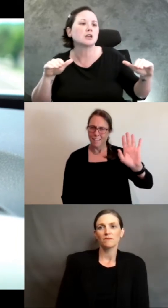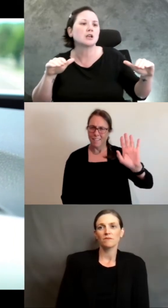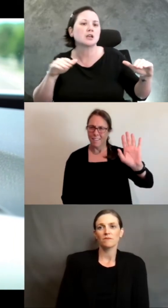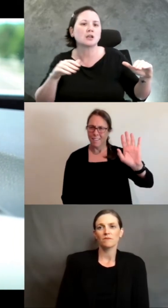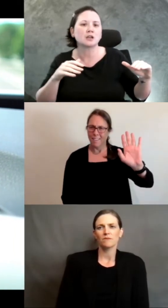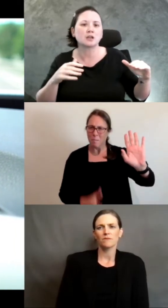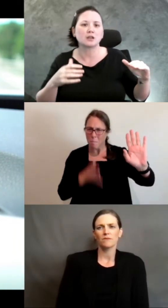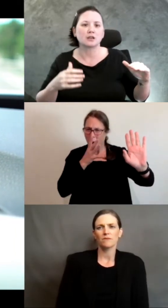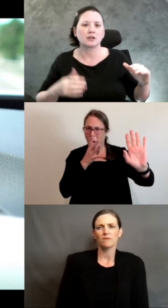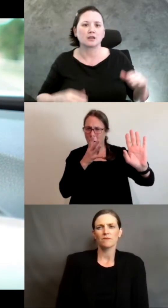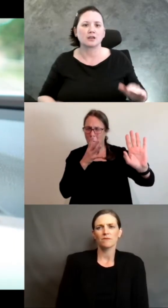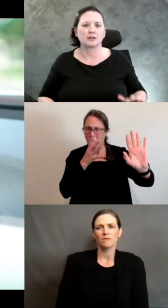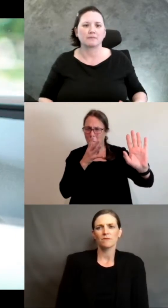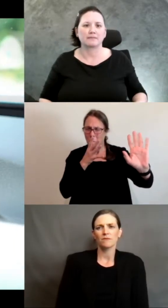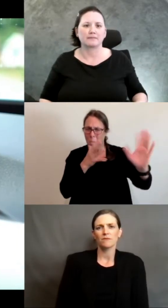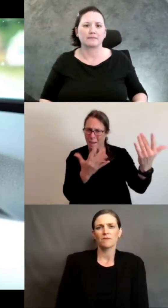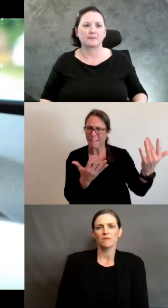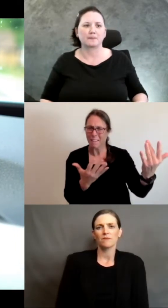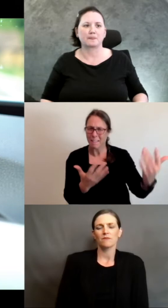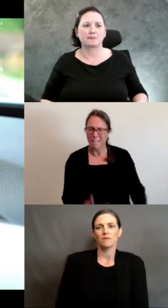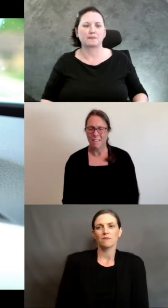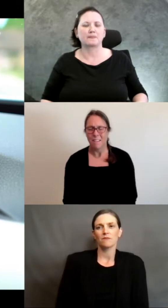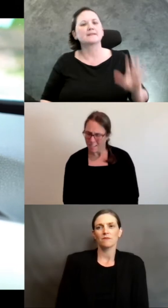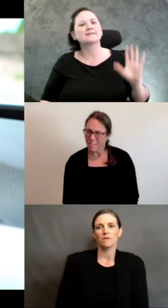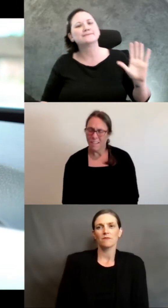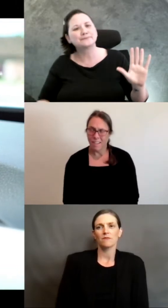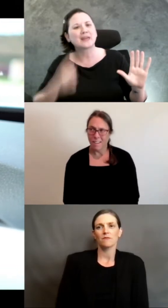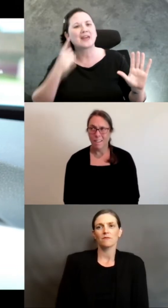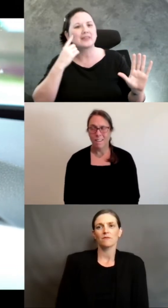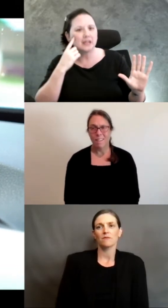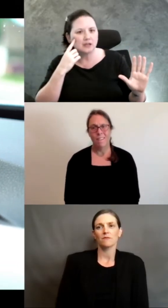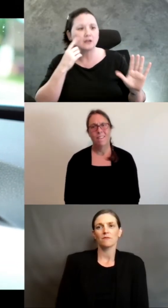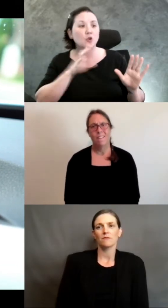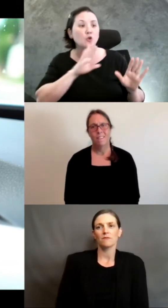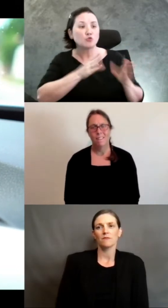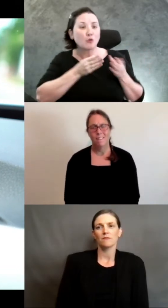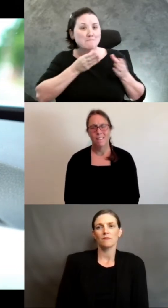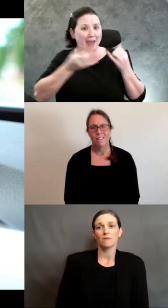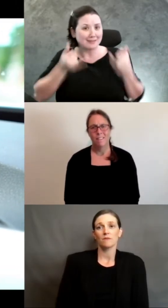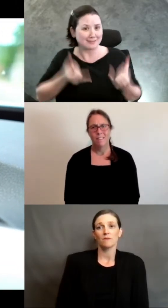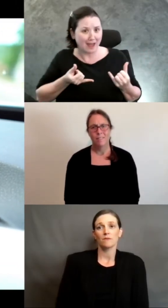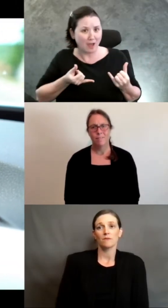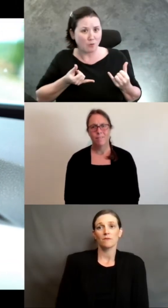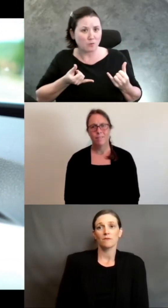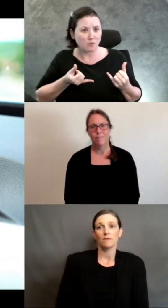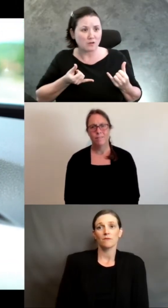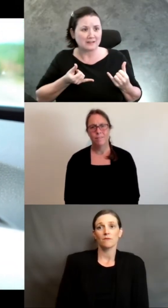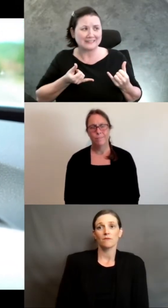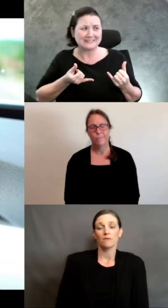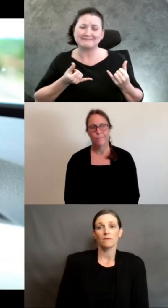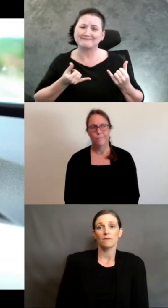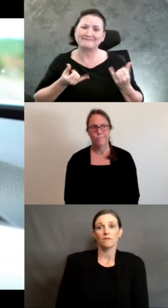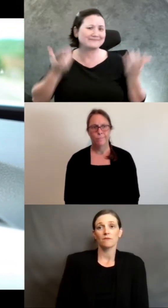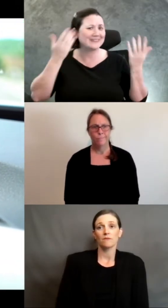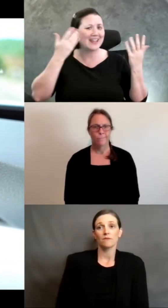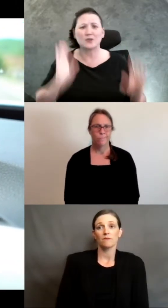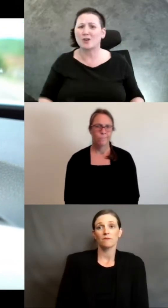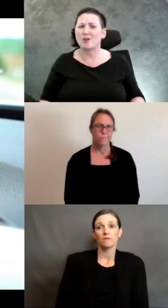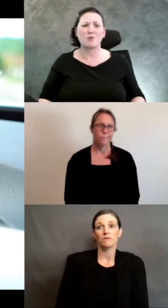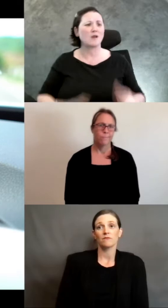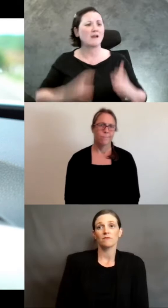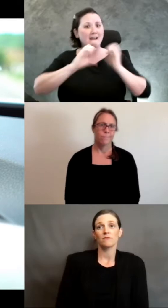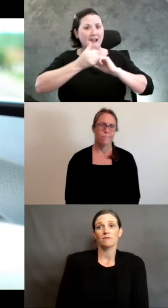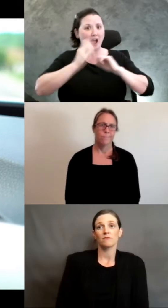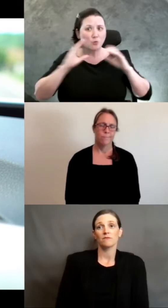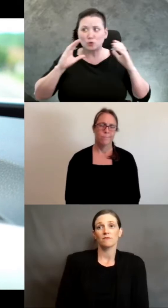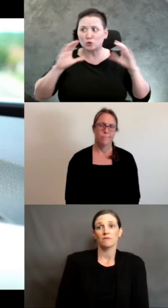Mom. Think about it, Jess. The path you're on right now, I don't know. How are you going to do things if